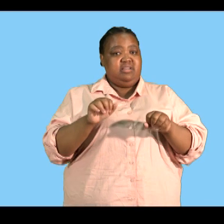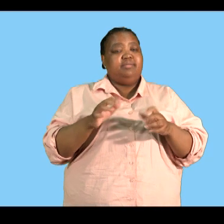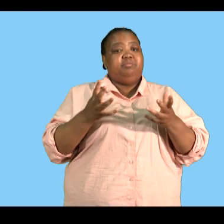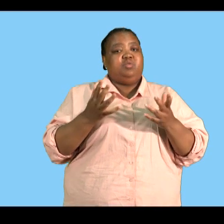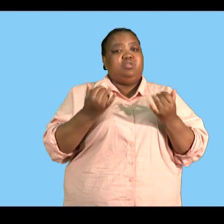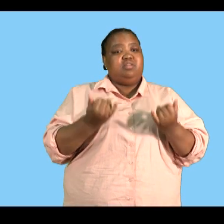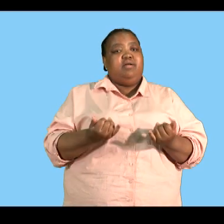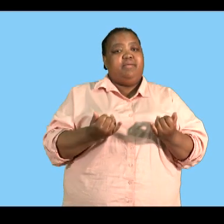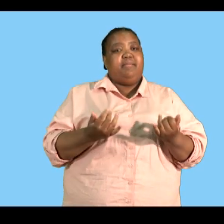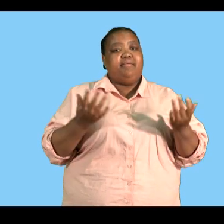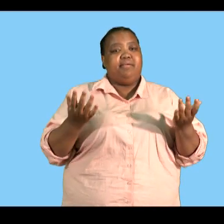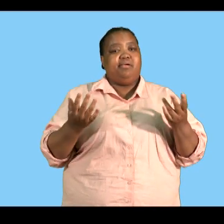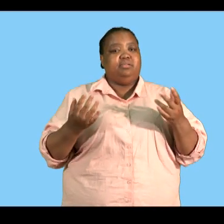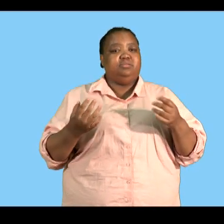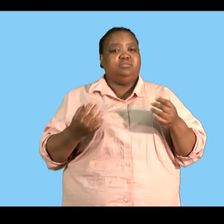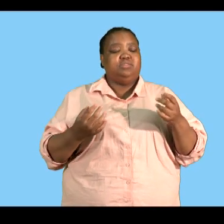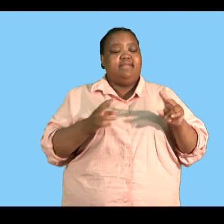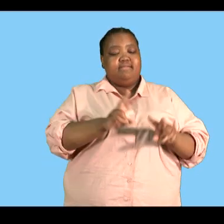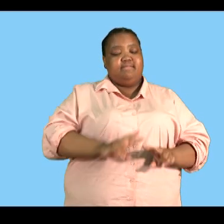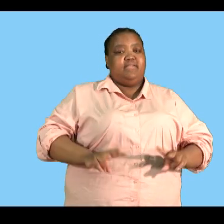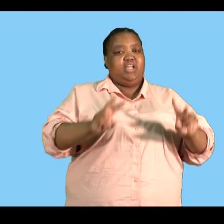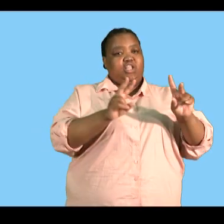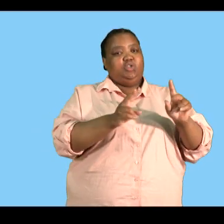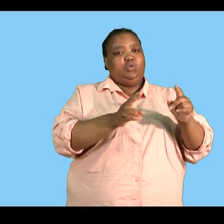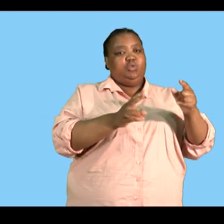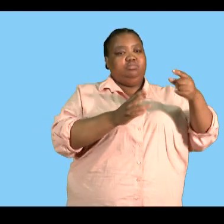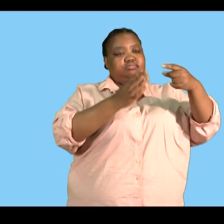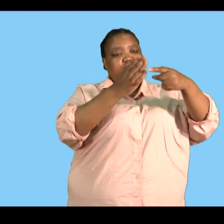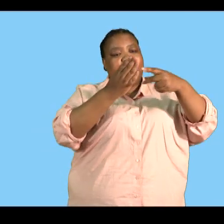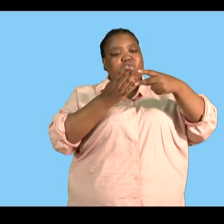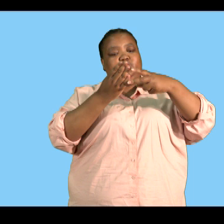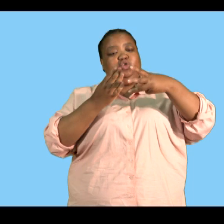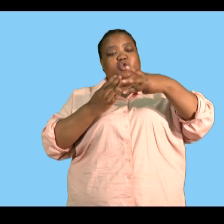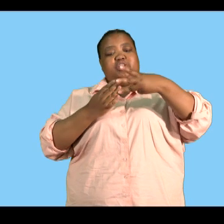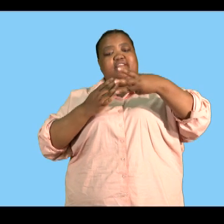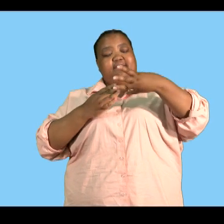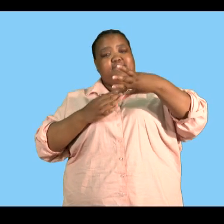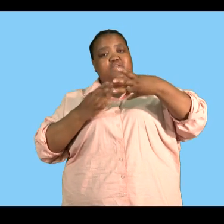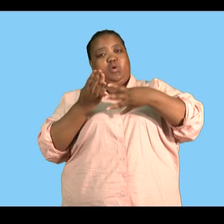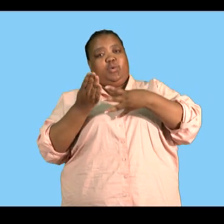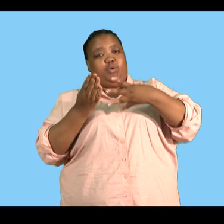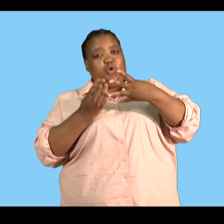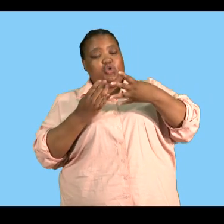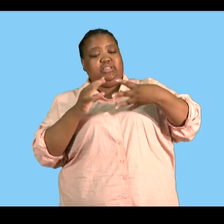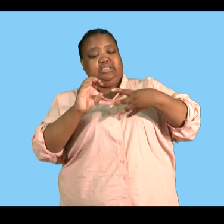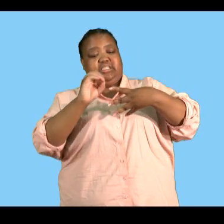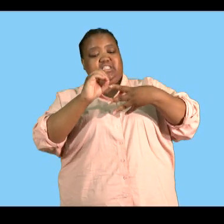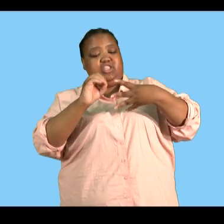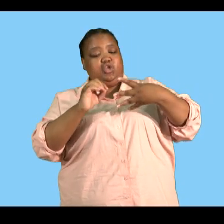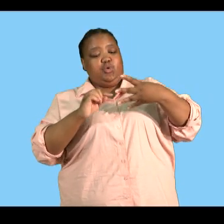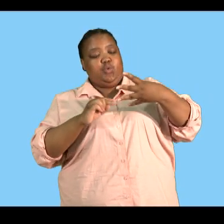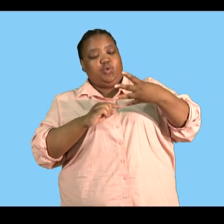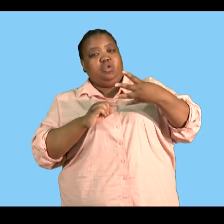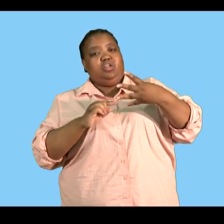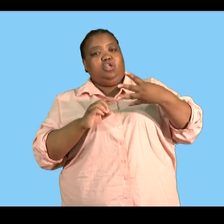to find the difference between these three values or four values, including from our 0